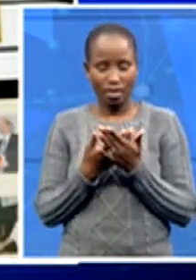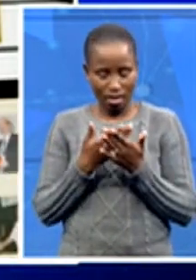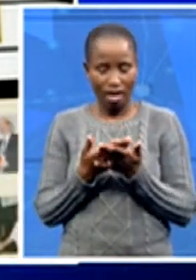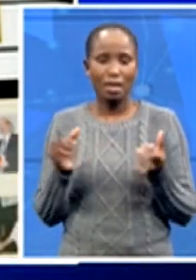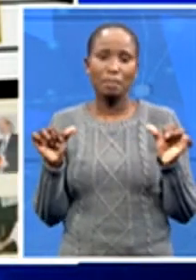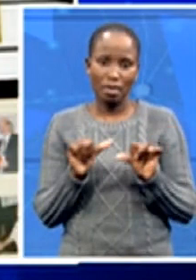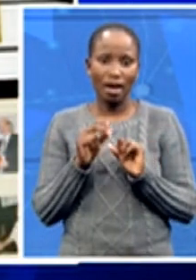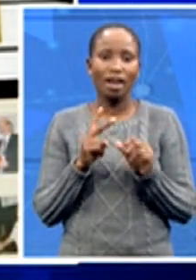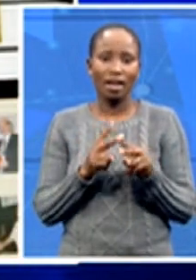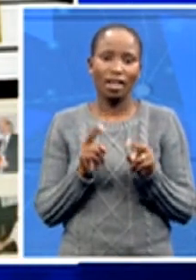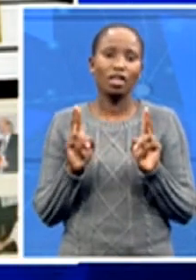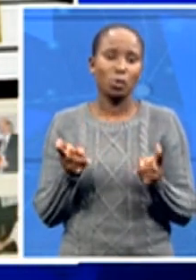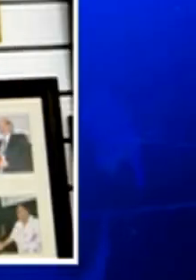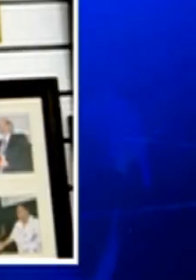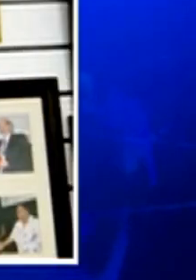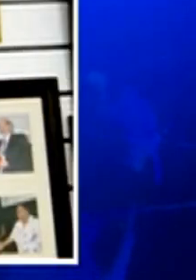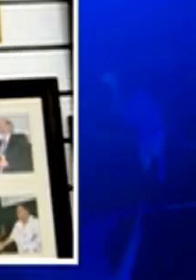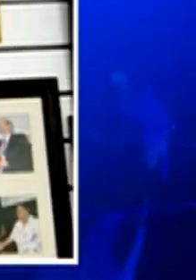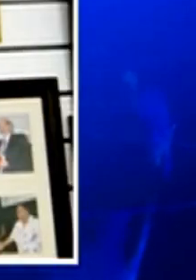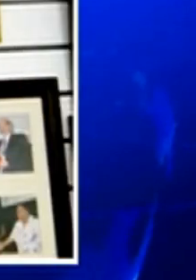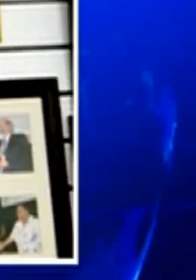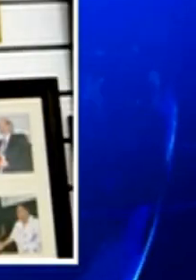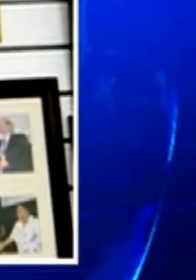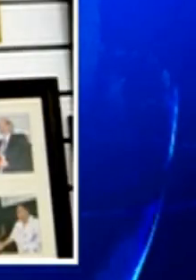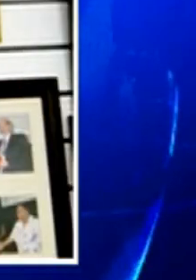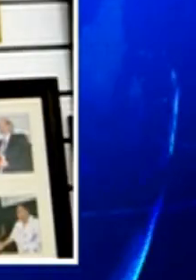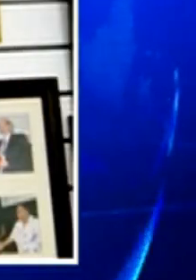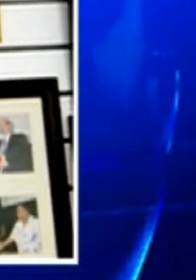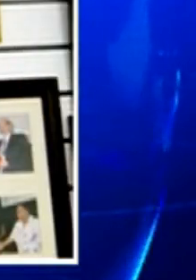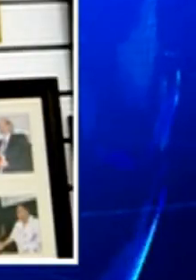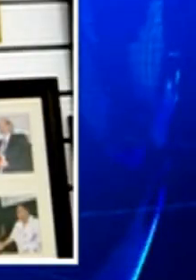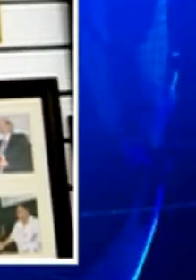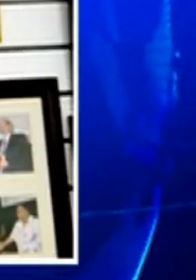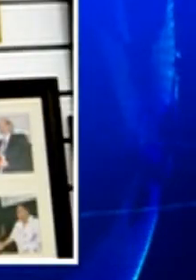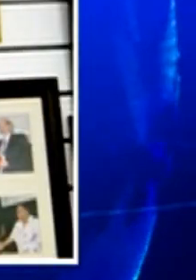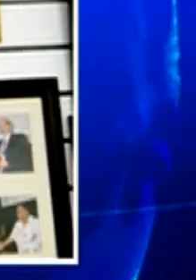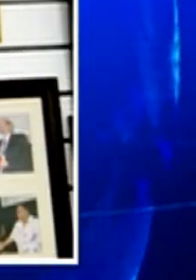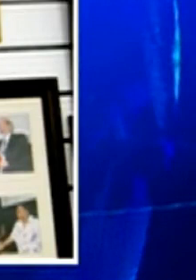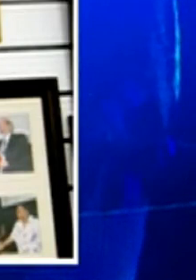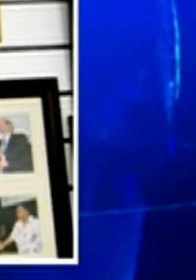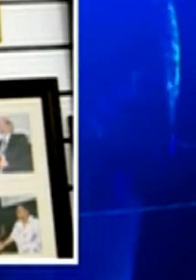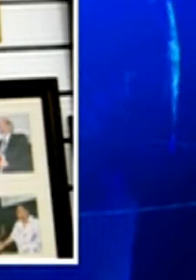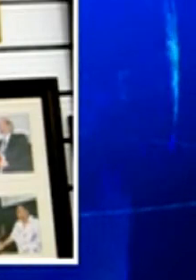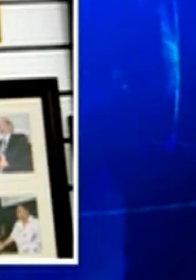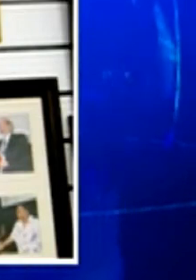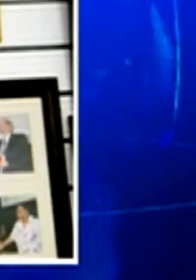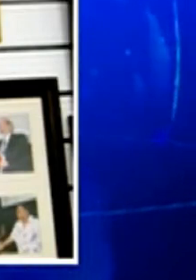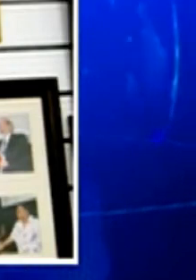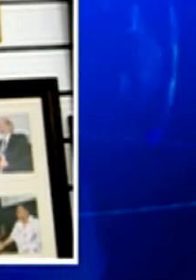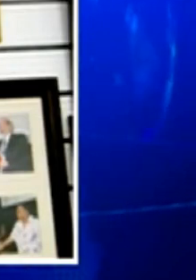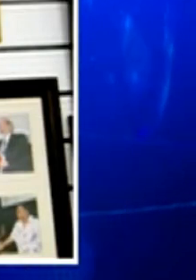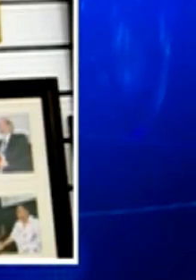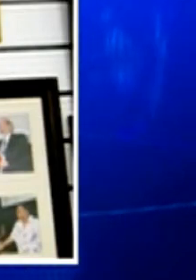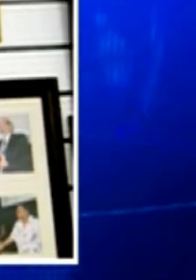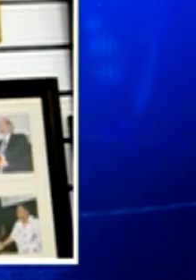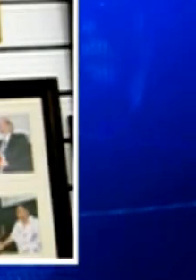case. Vaccinations play a critically important role, because they provide personal protection against severe disease